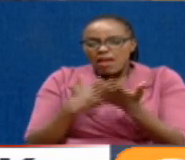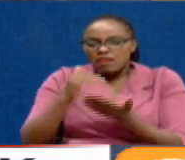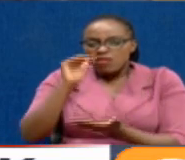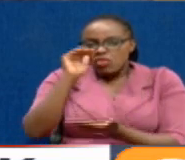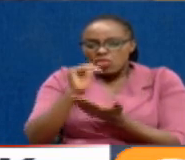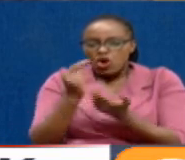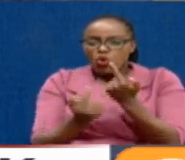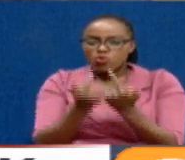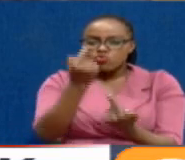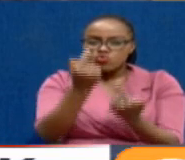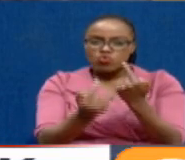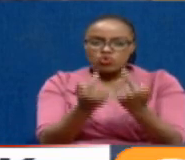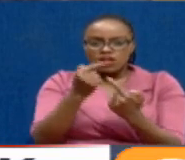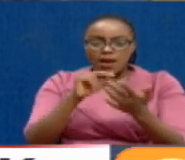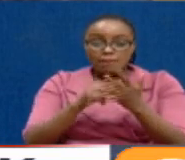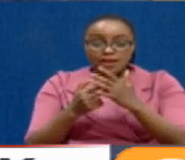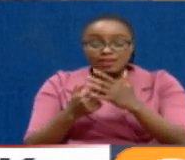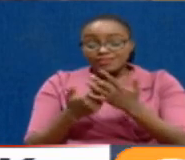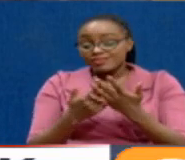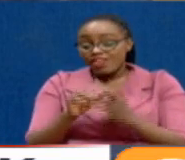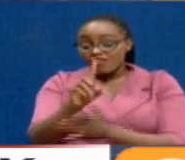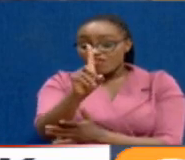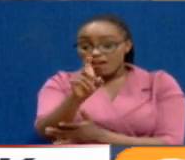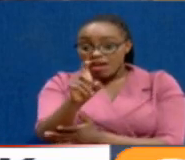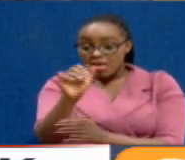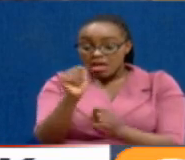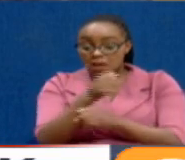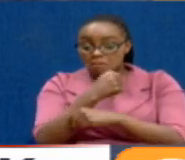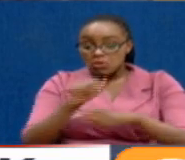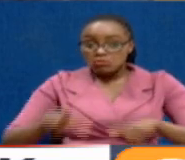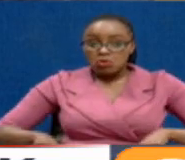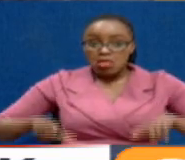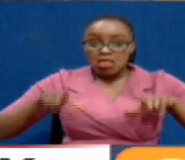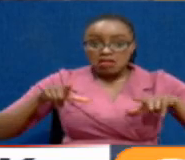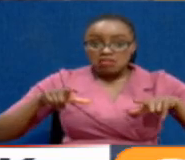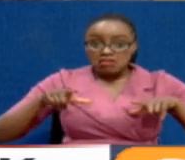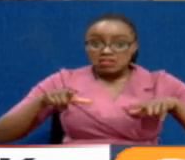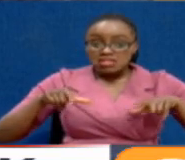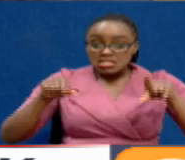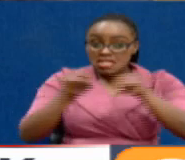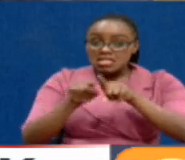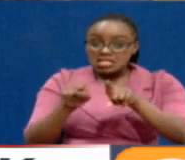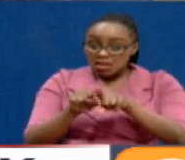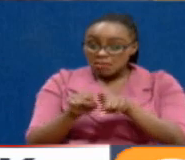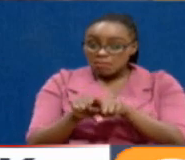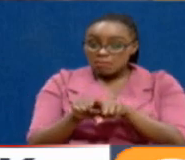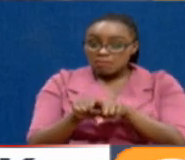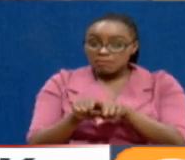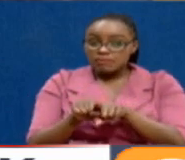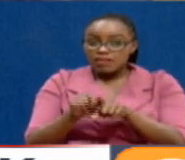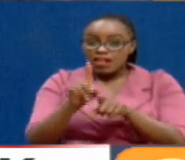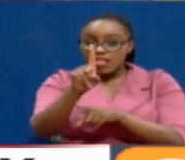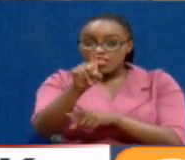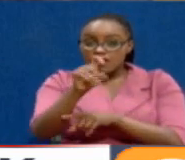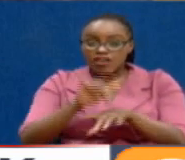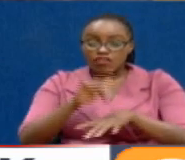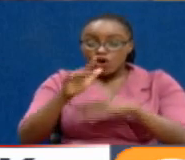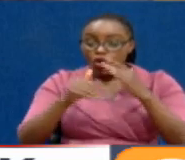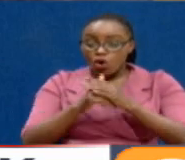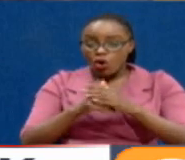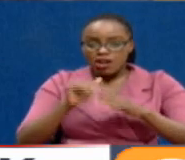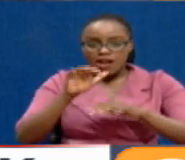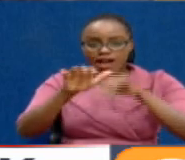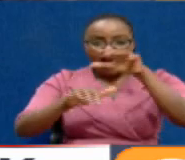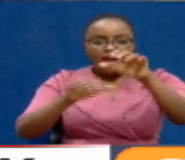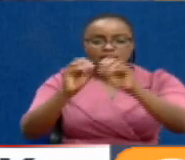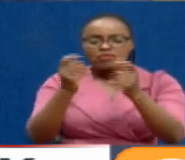or cooked. Mm-hmm. The virus will not survive in such a case. Mm-hmm. Or currently, and we don't even, it's not like the virus infects all animals. We